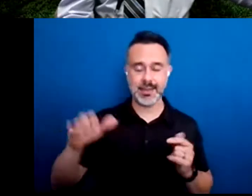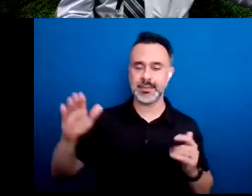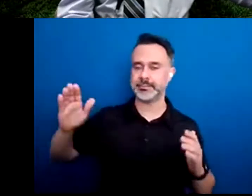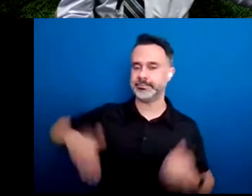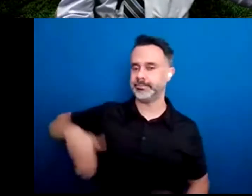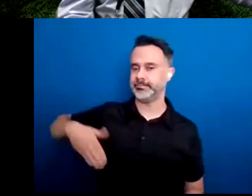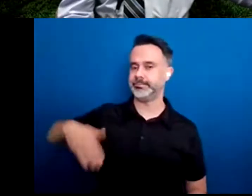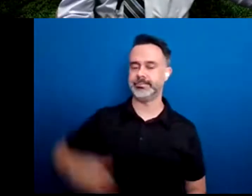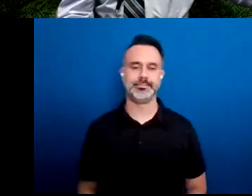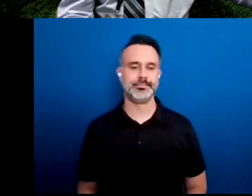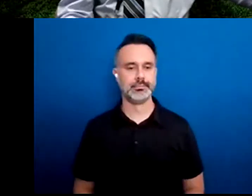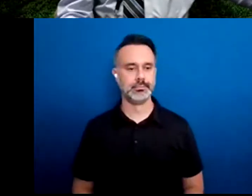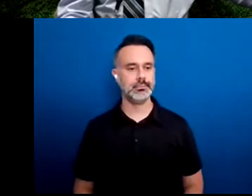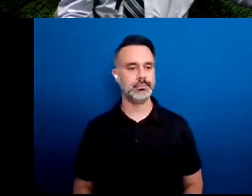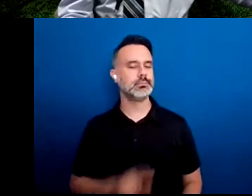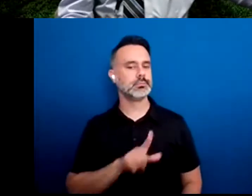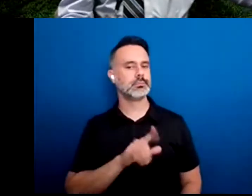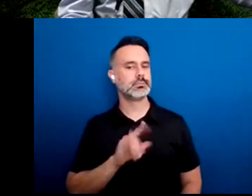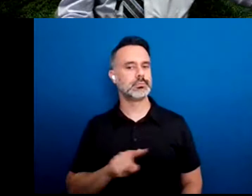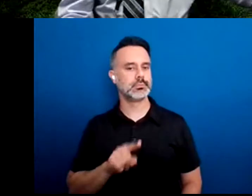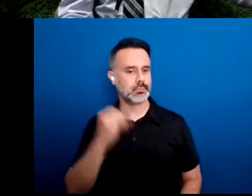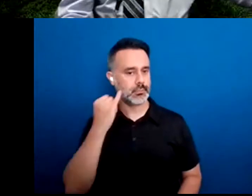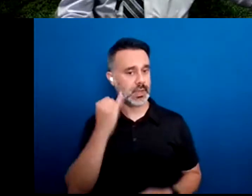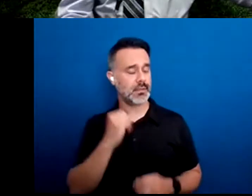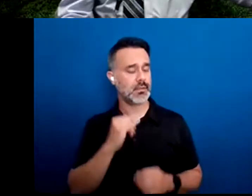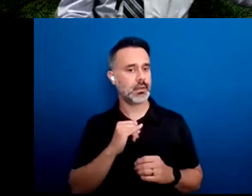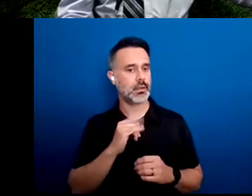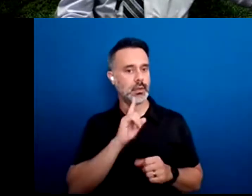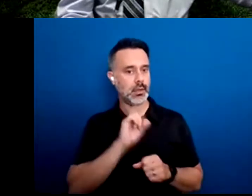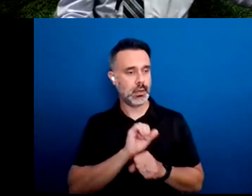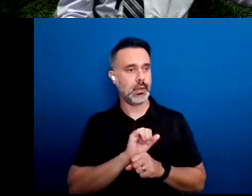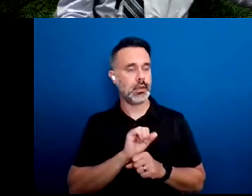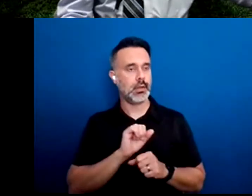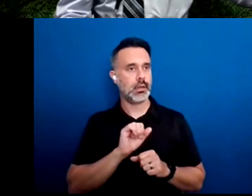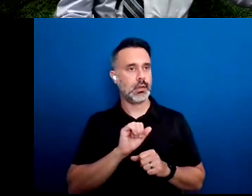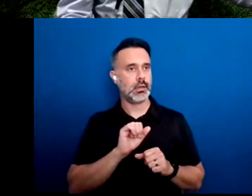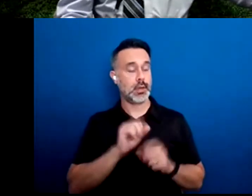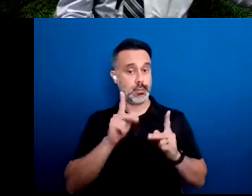And what measures are needed if a fully vaccinated person is exposed to COVID?